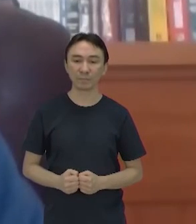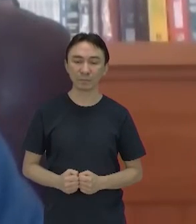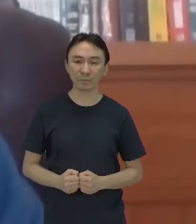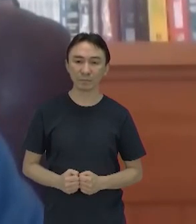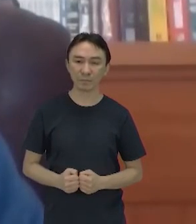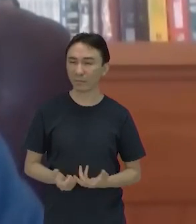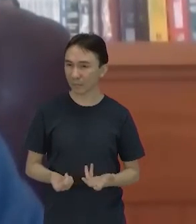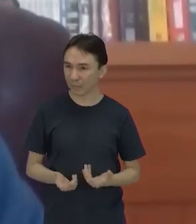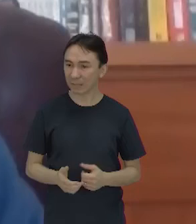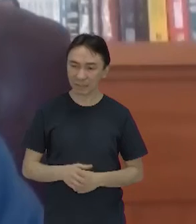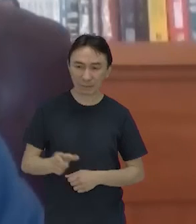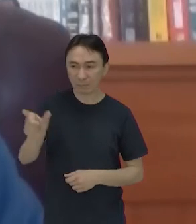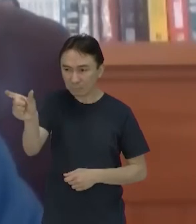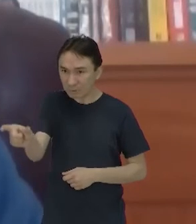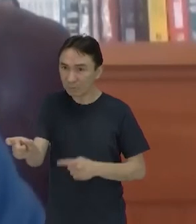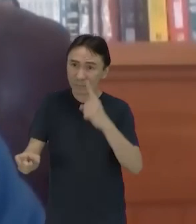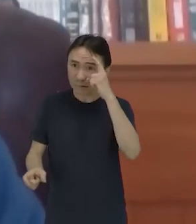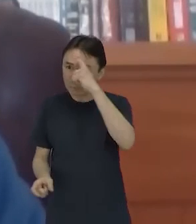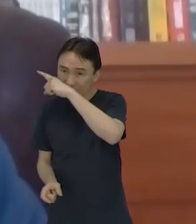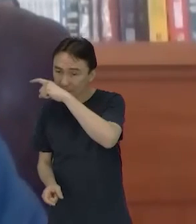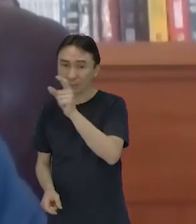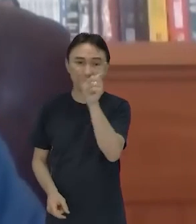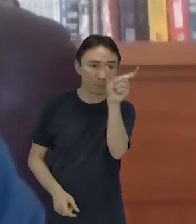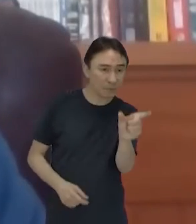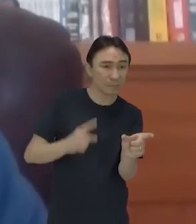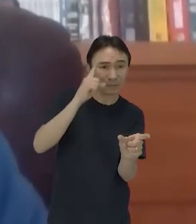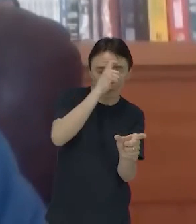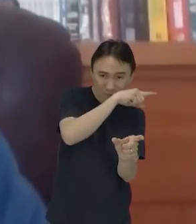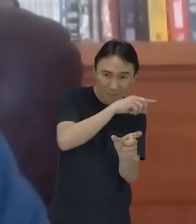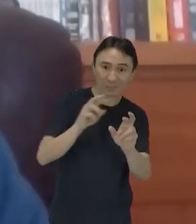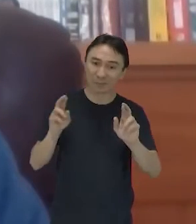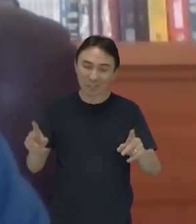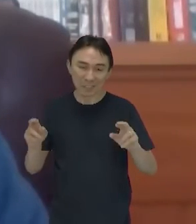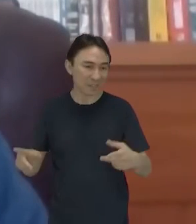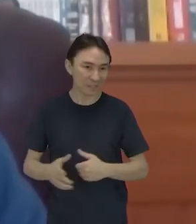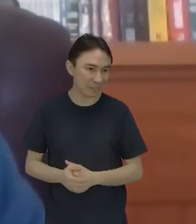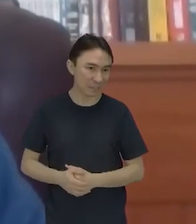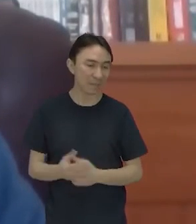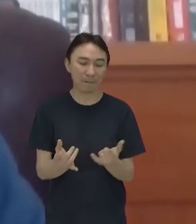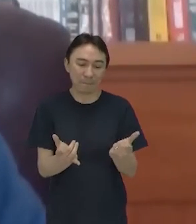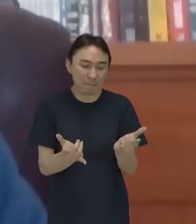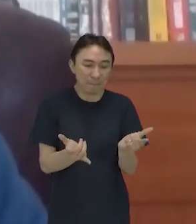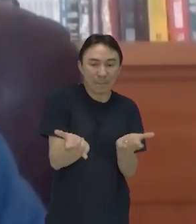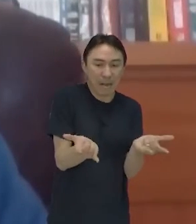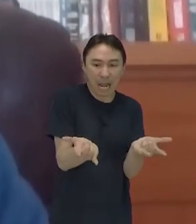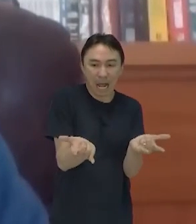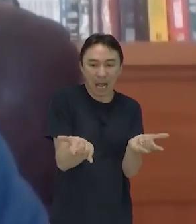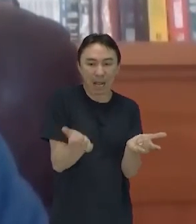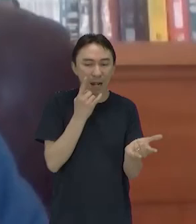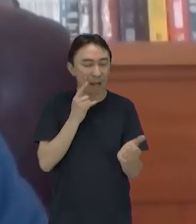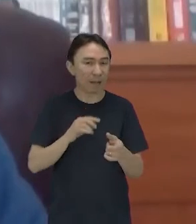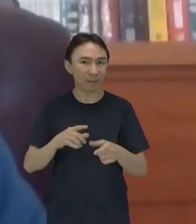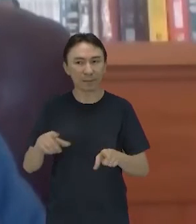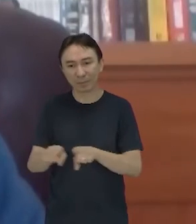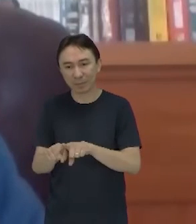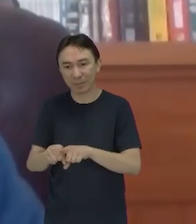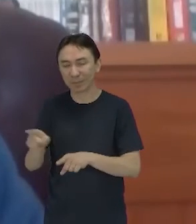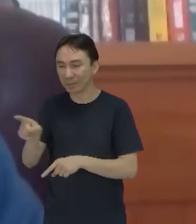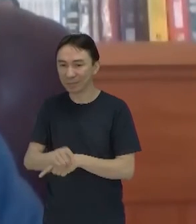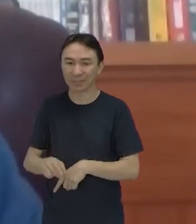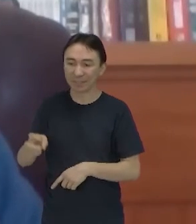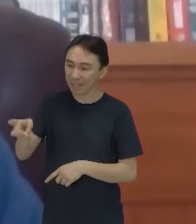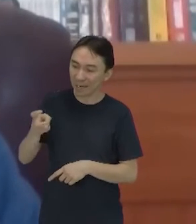desafios são diferentes para traduzir X-Men e Homem-Aranha, mas eu não gostaria de abrir mão de nenhum dos